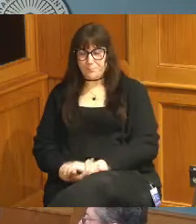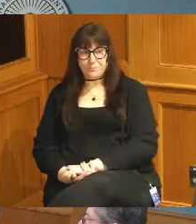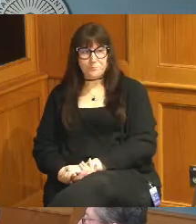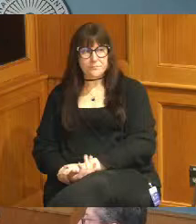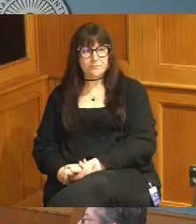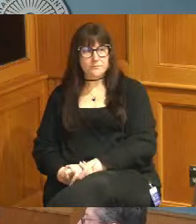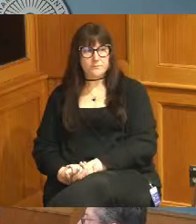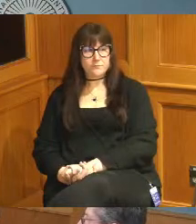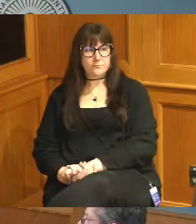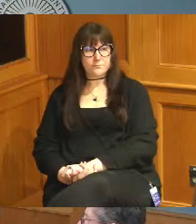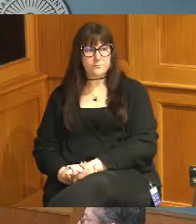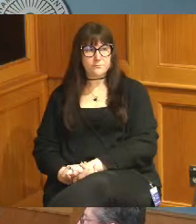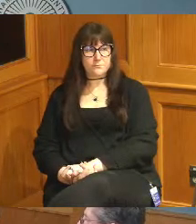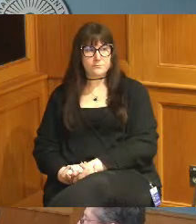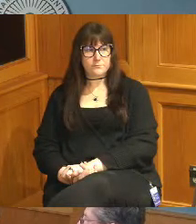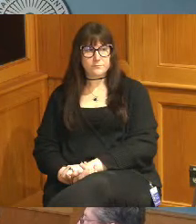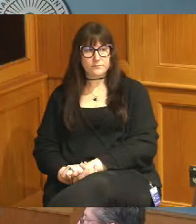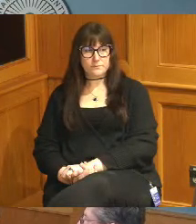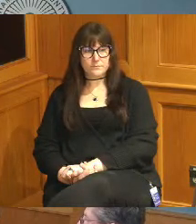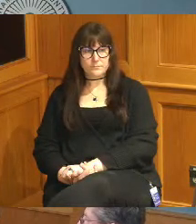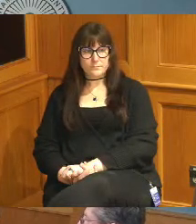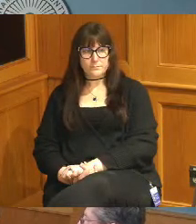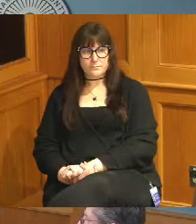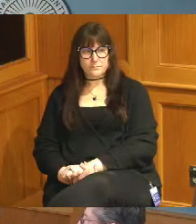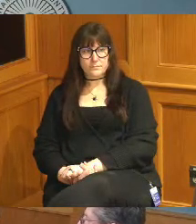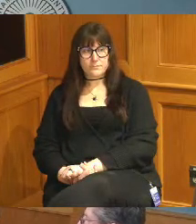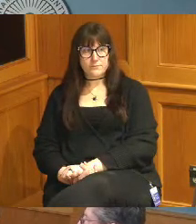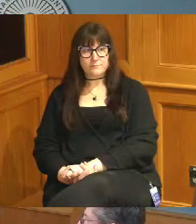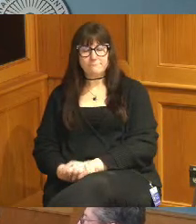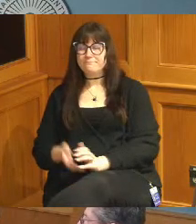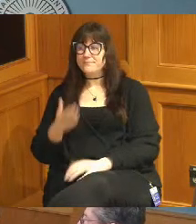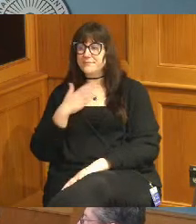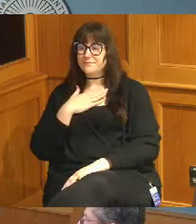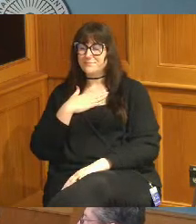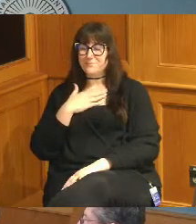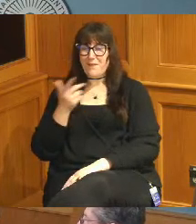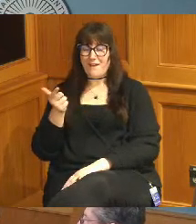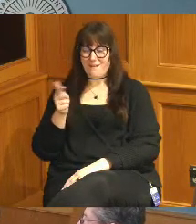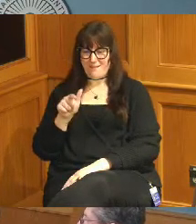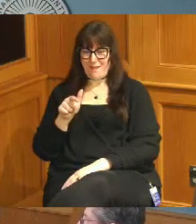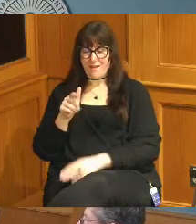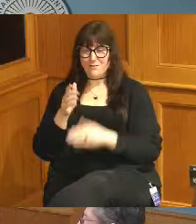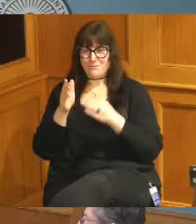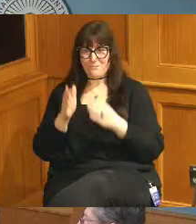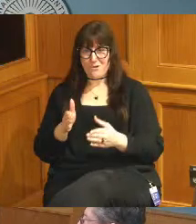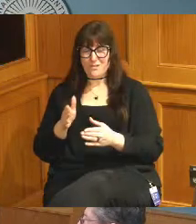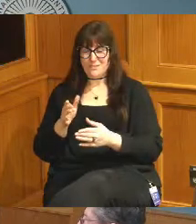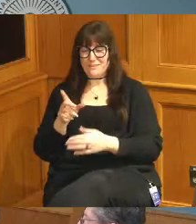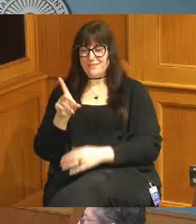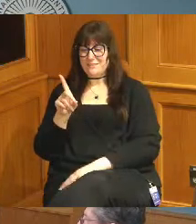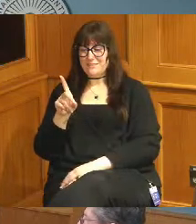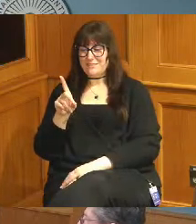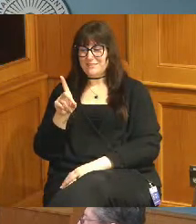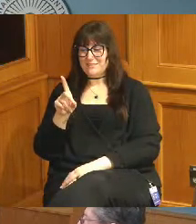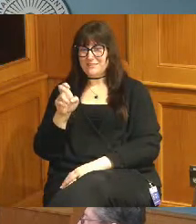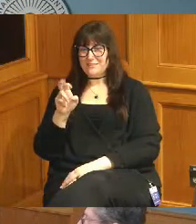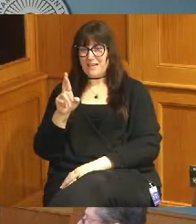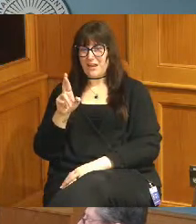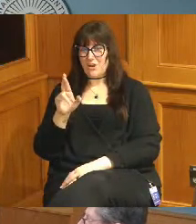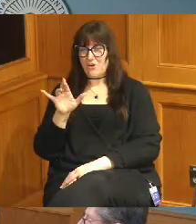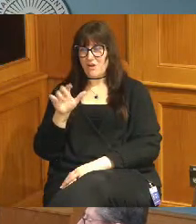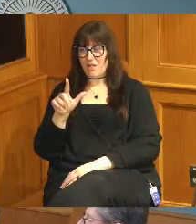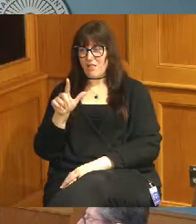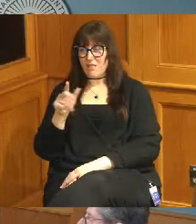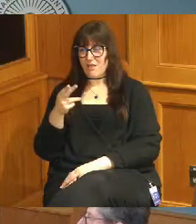Okay. My next honoree is Mr. Daryl Haley, if you want to come